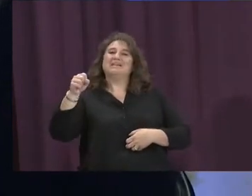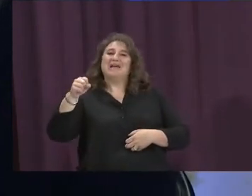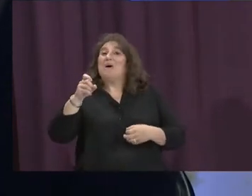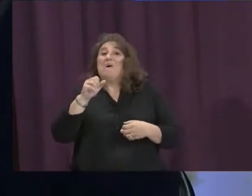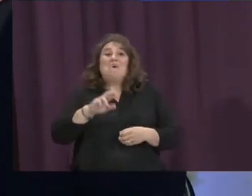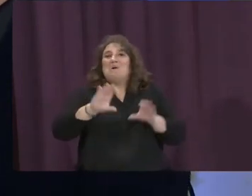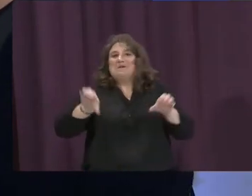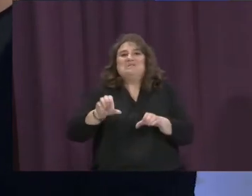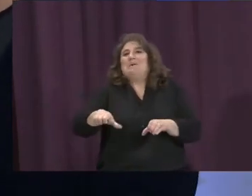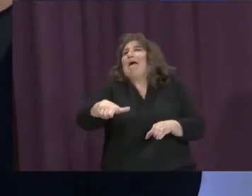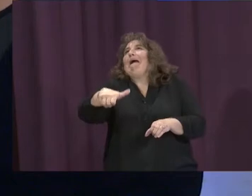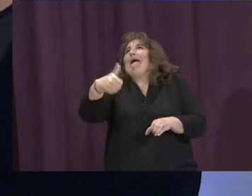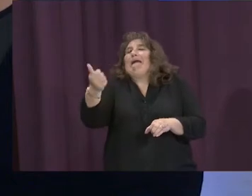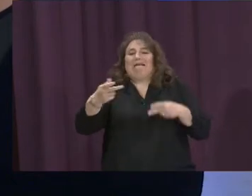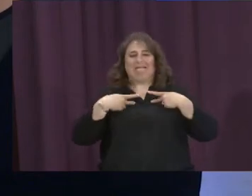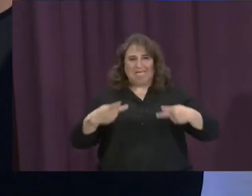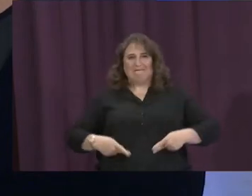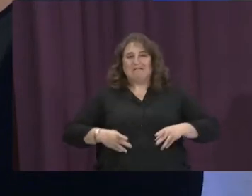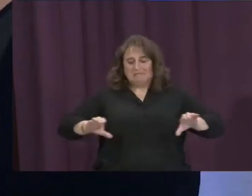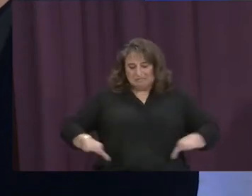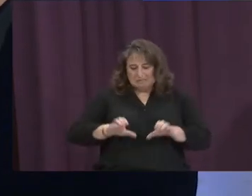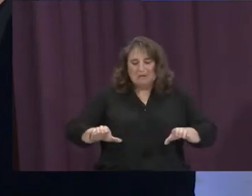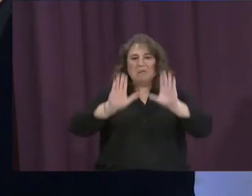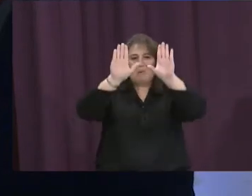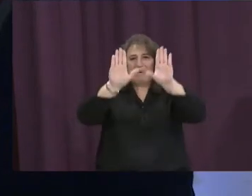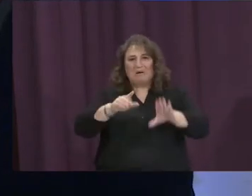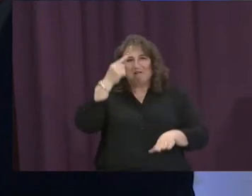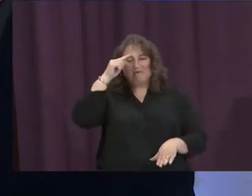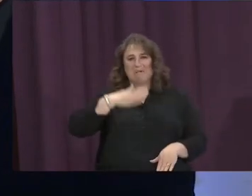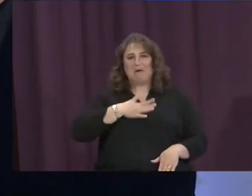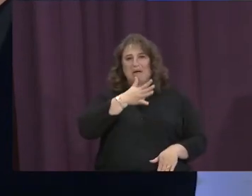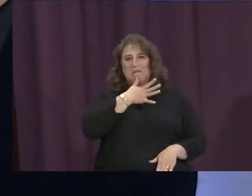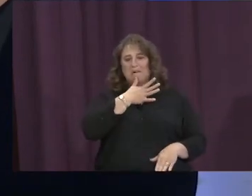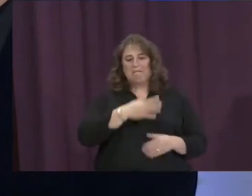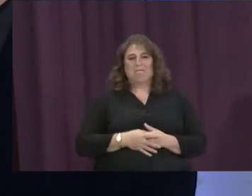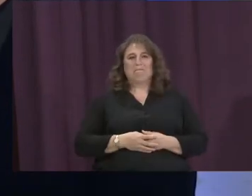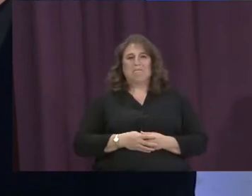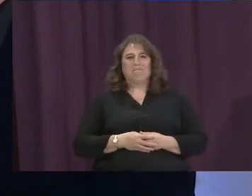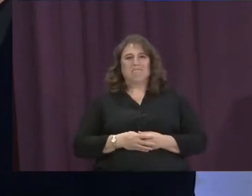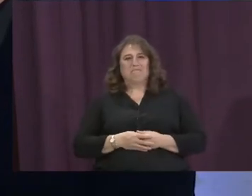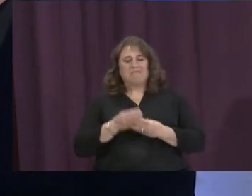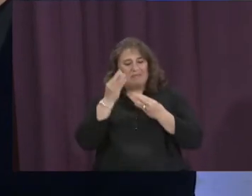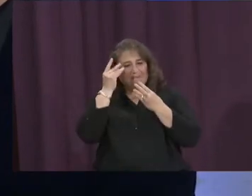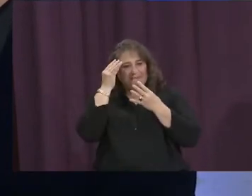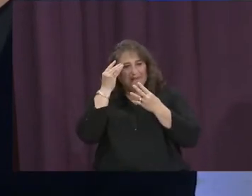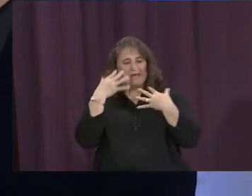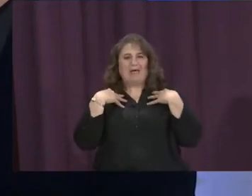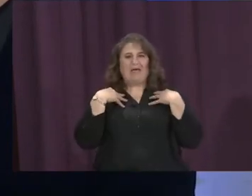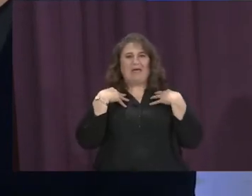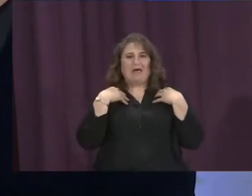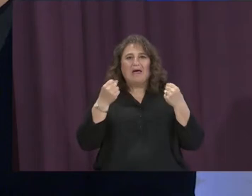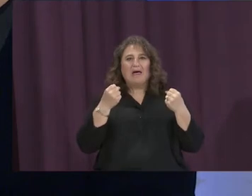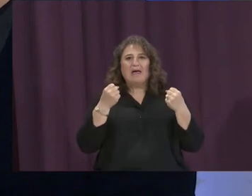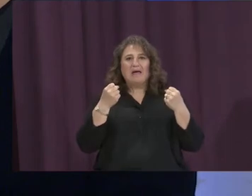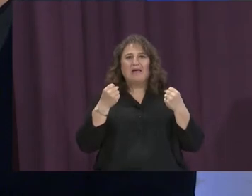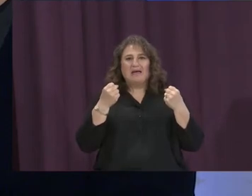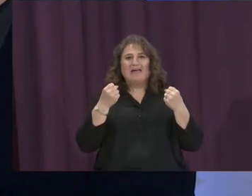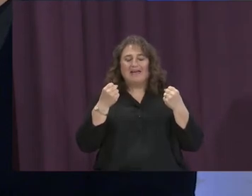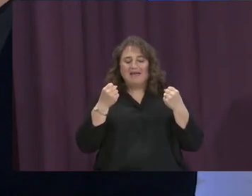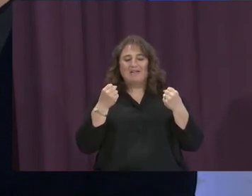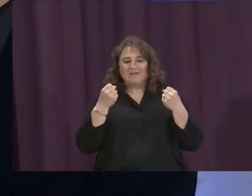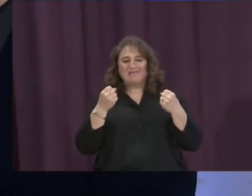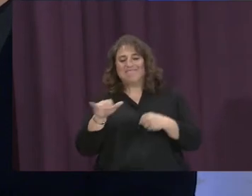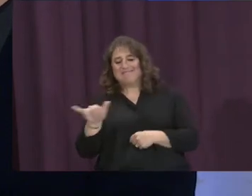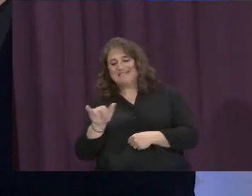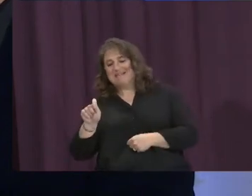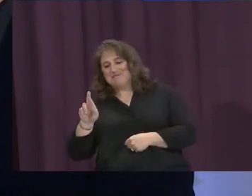or to do any kind of physical activity. think that would be fantastic. Mm You might think about maybe some health conditions, like what Trent would say. Mm-hmm.